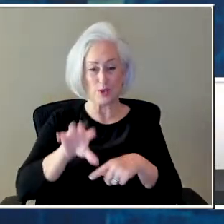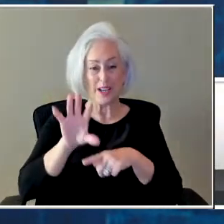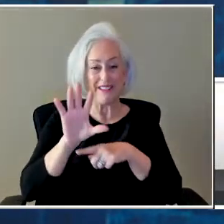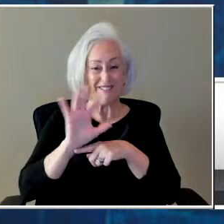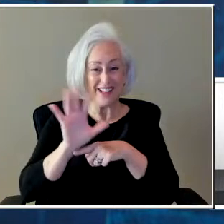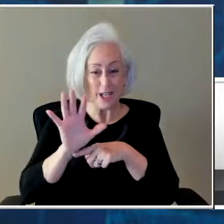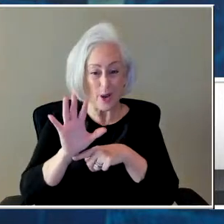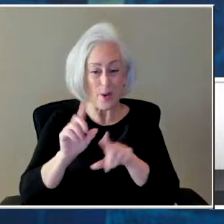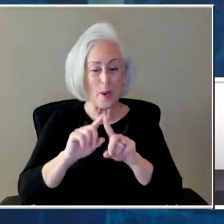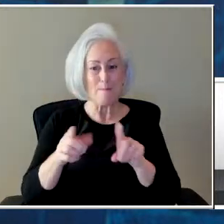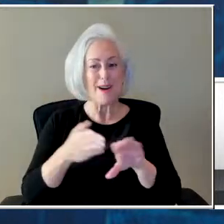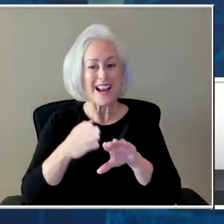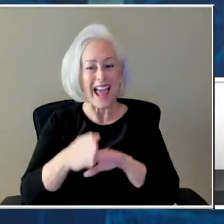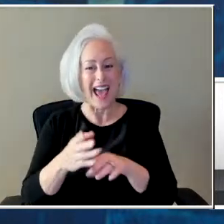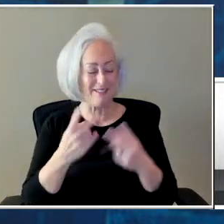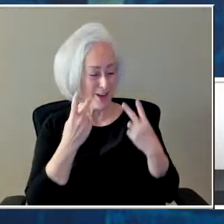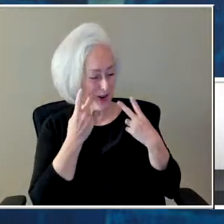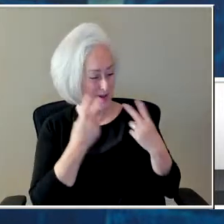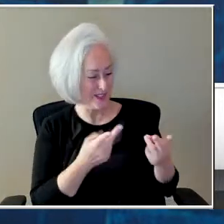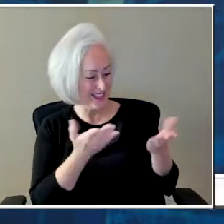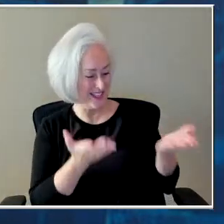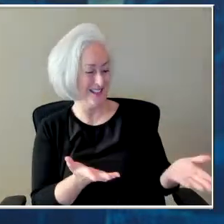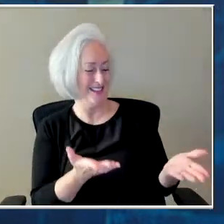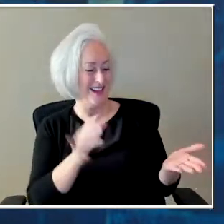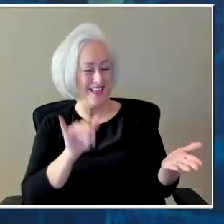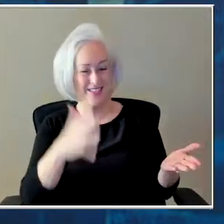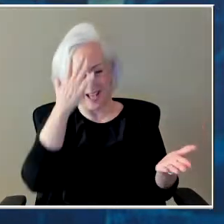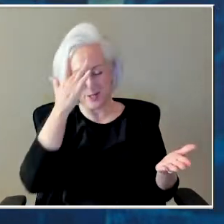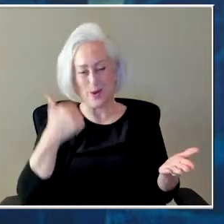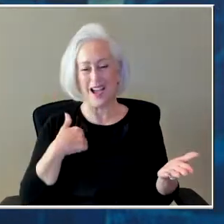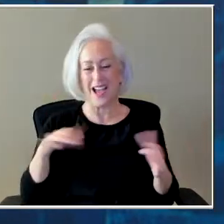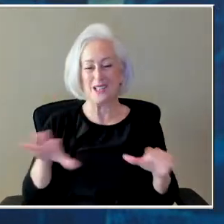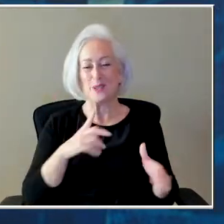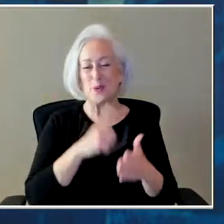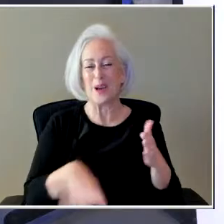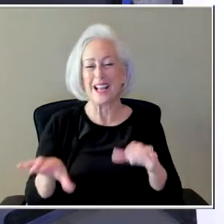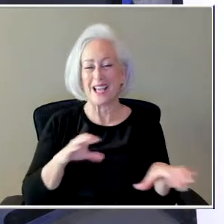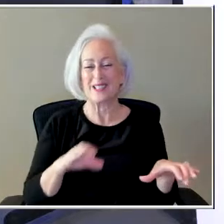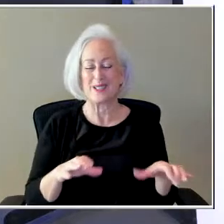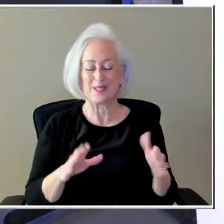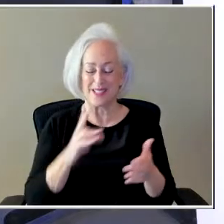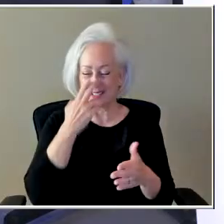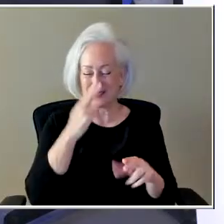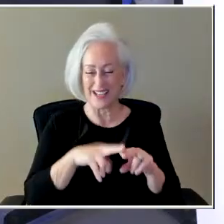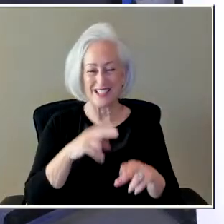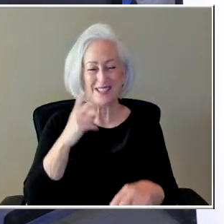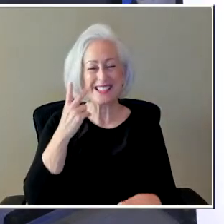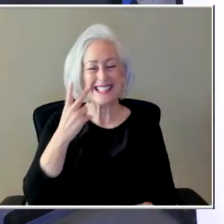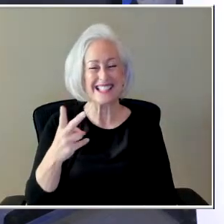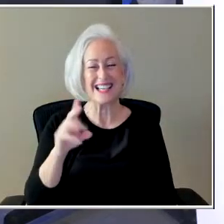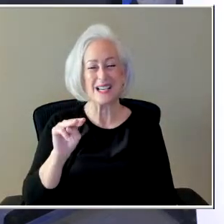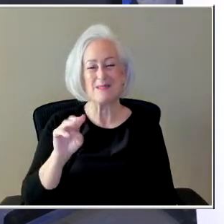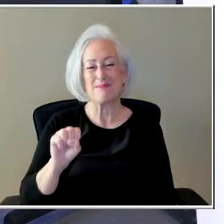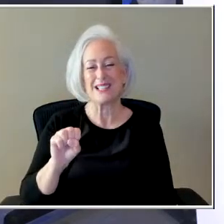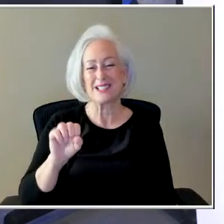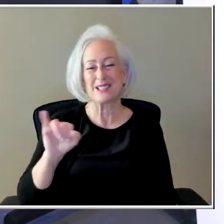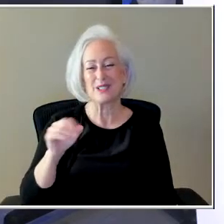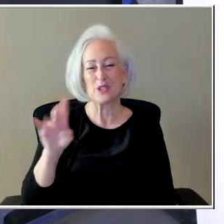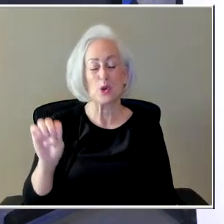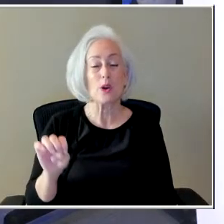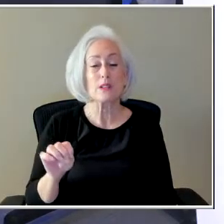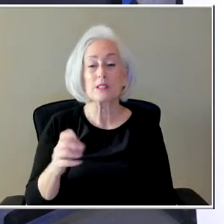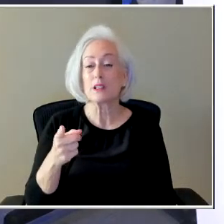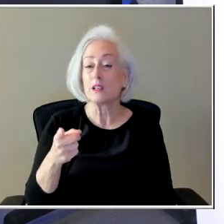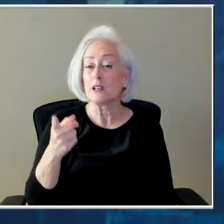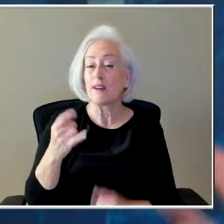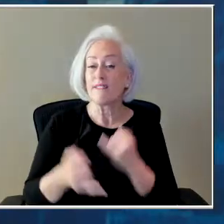why you do this. I And bet. so it's always fun to see Miss Joyce here. So. What else do you want folks to know? What's the big takeaway for those who are I watching?